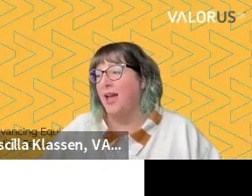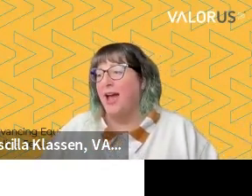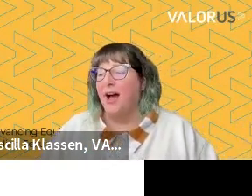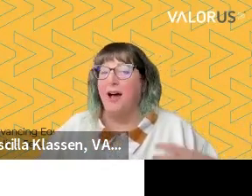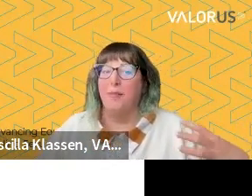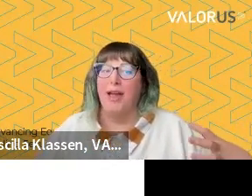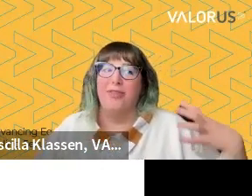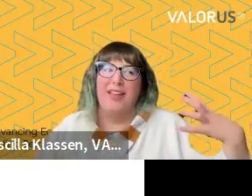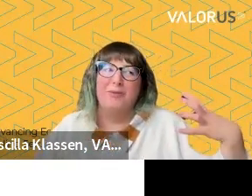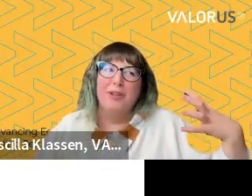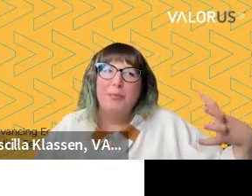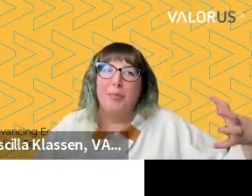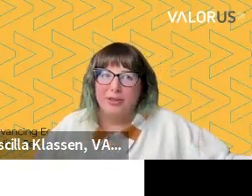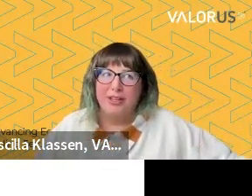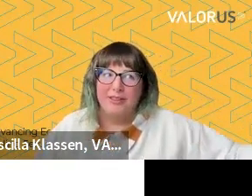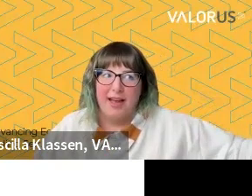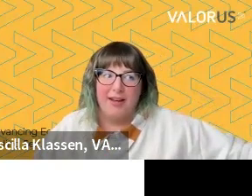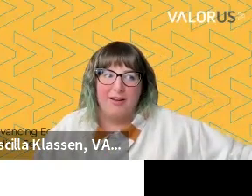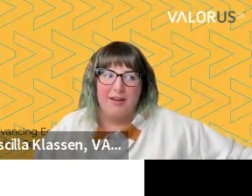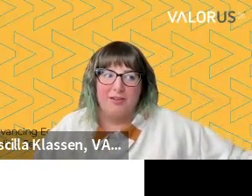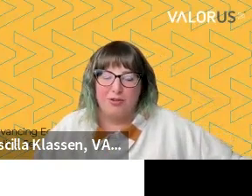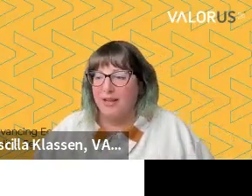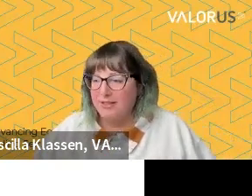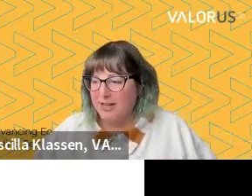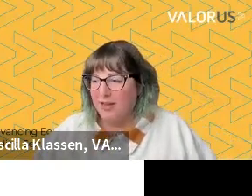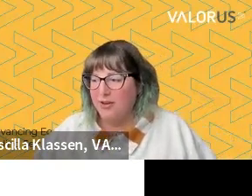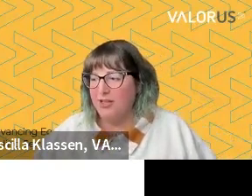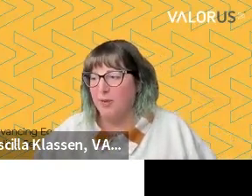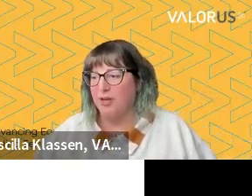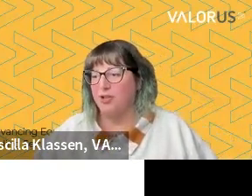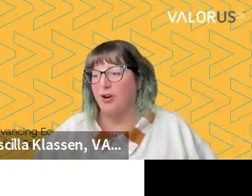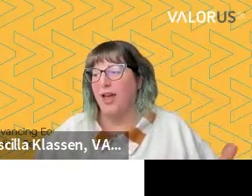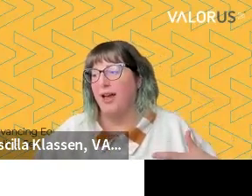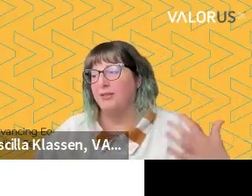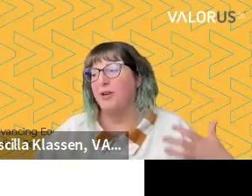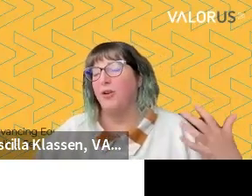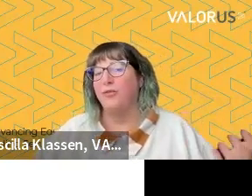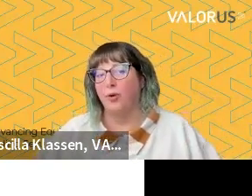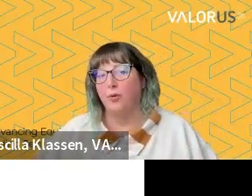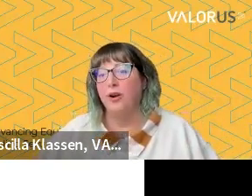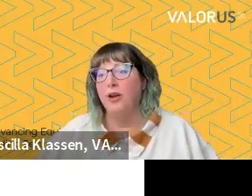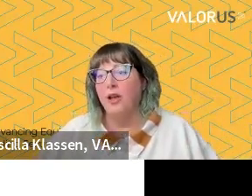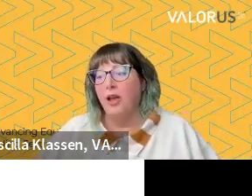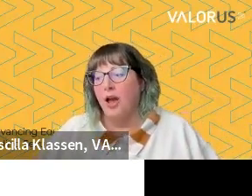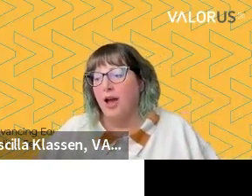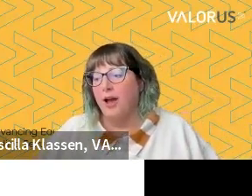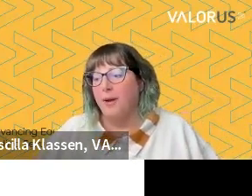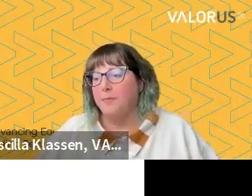process be? And like really building that trust together to make sure that as we go